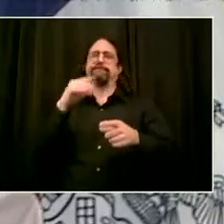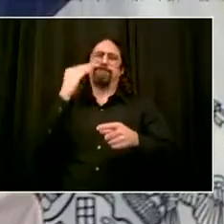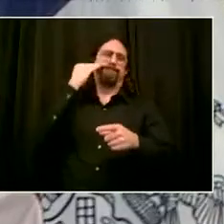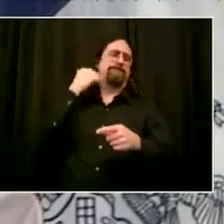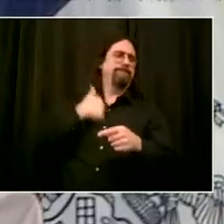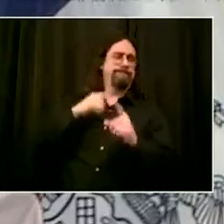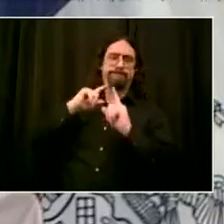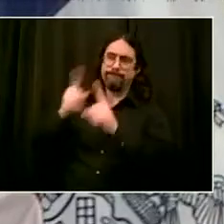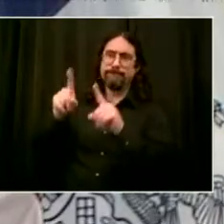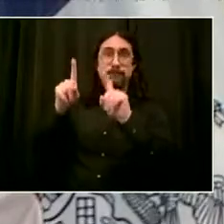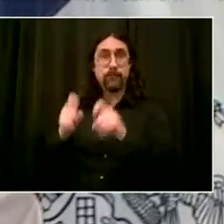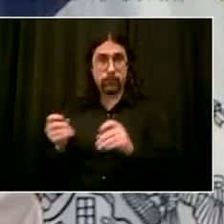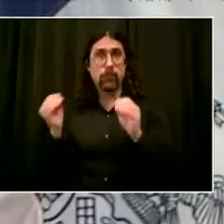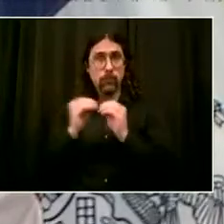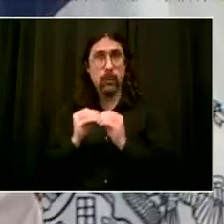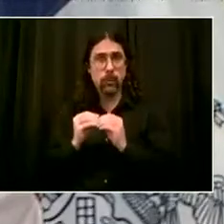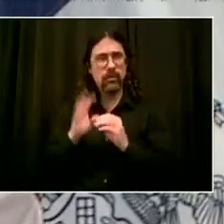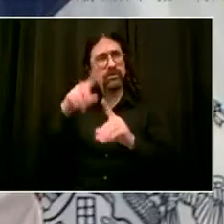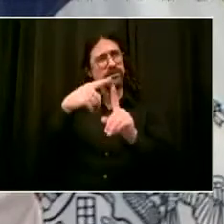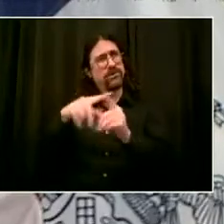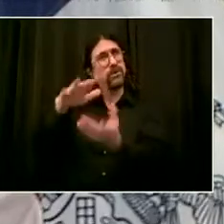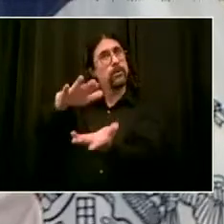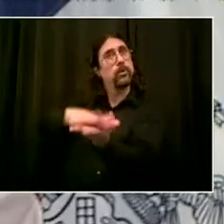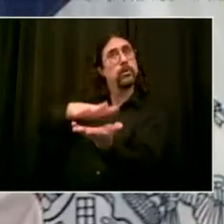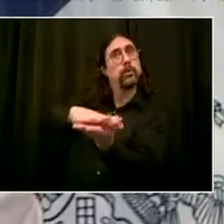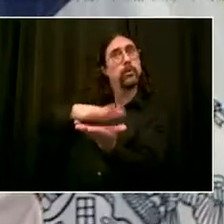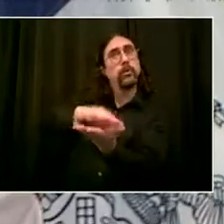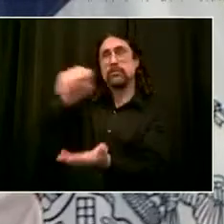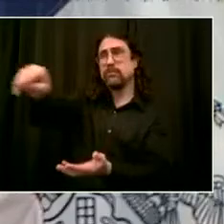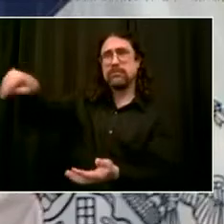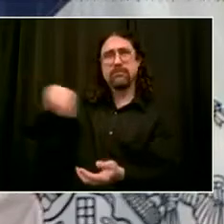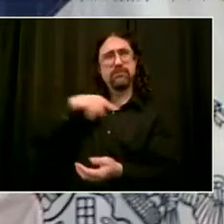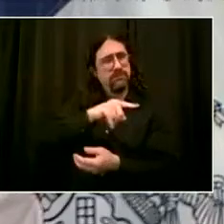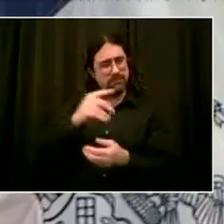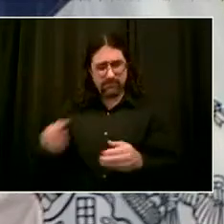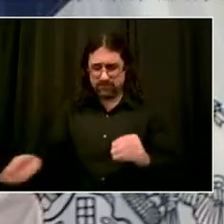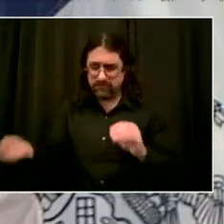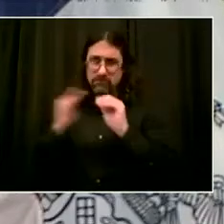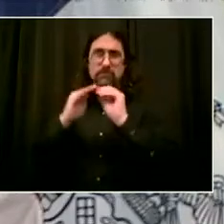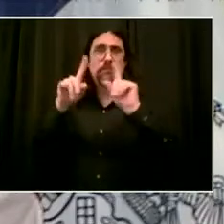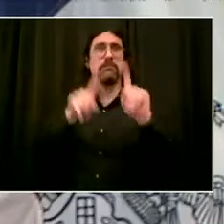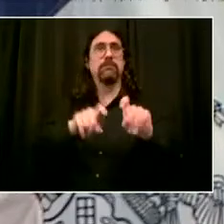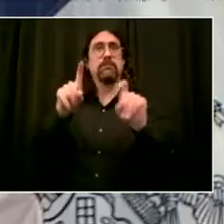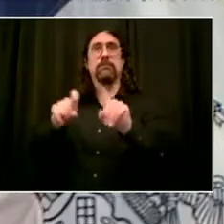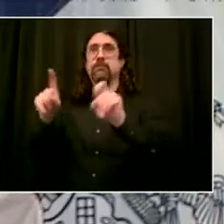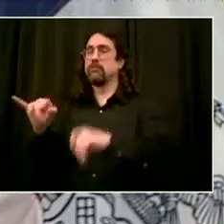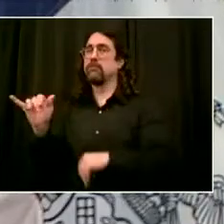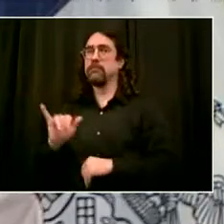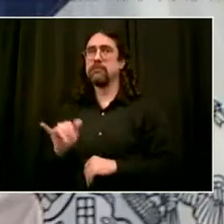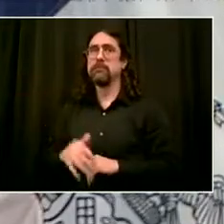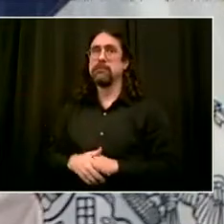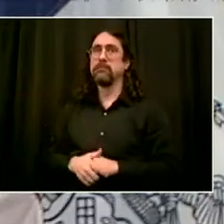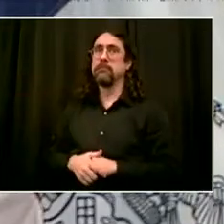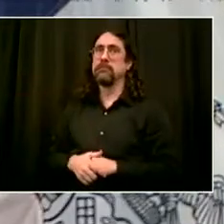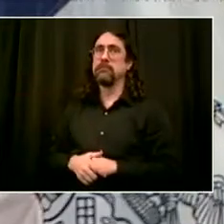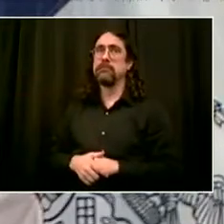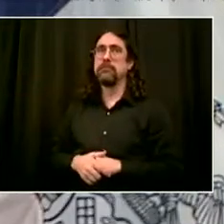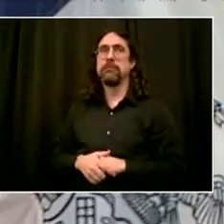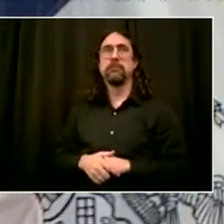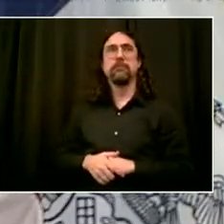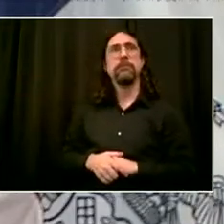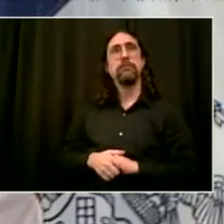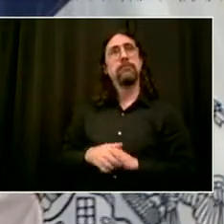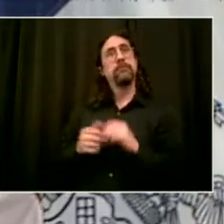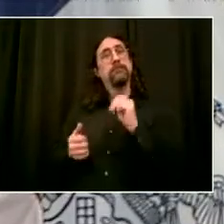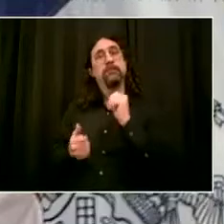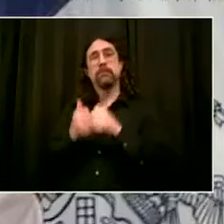into place and the Situation Room to act quickly if anyone in the school Community tested positive and when necessary to close a school that